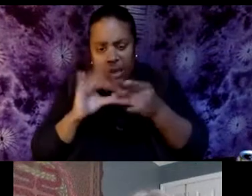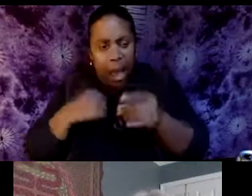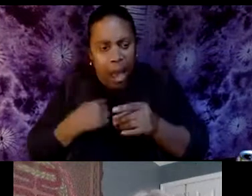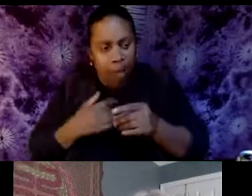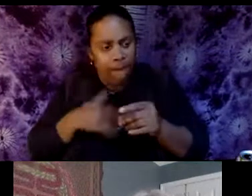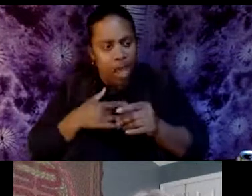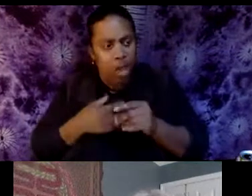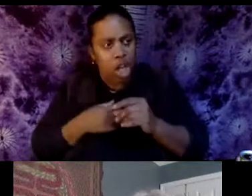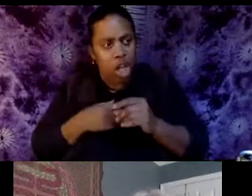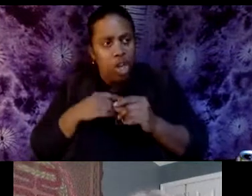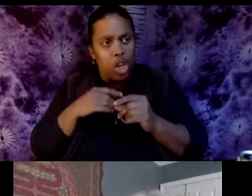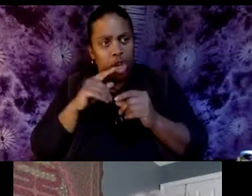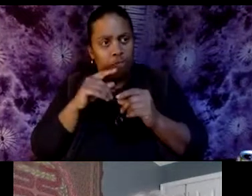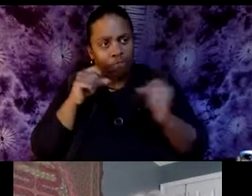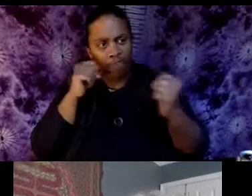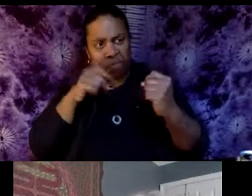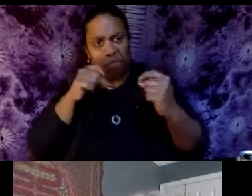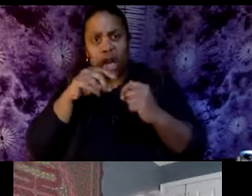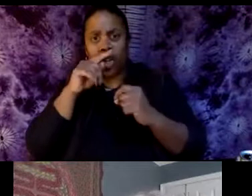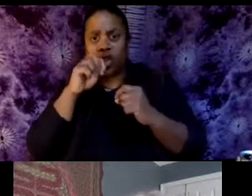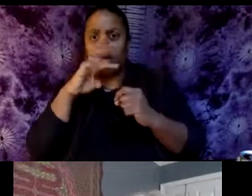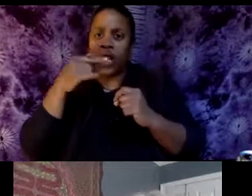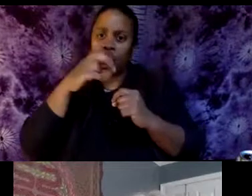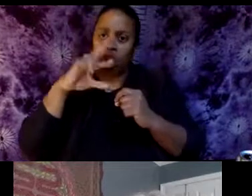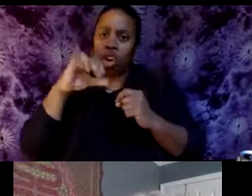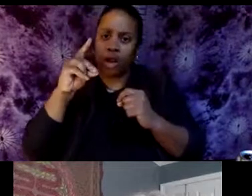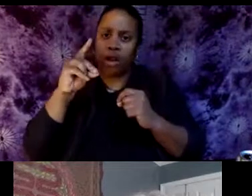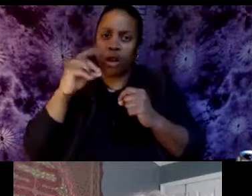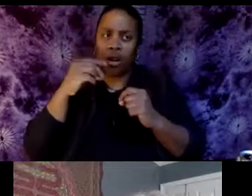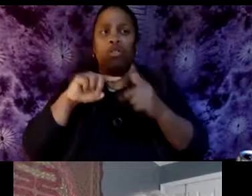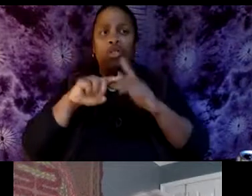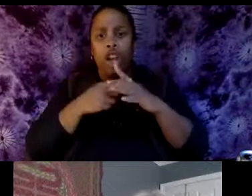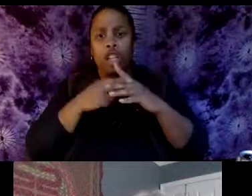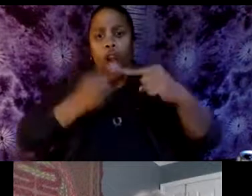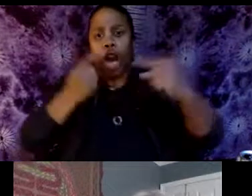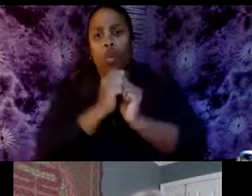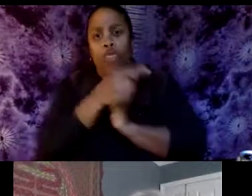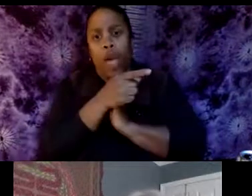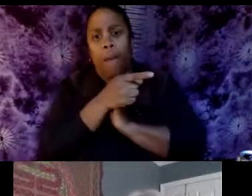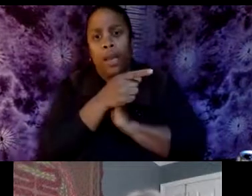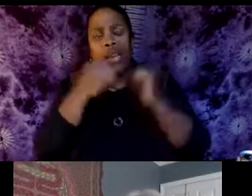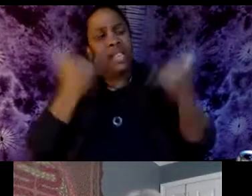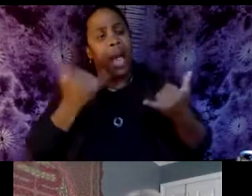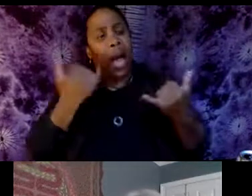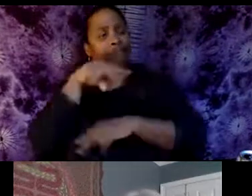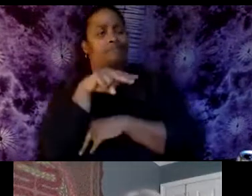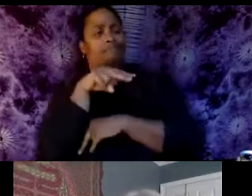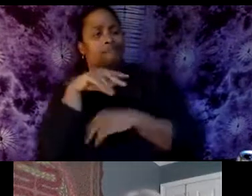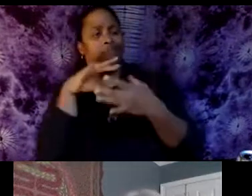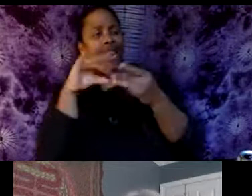to argue with them. Right. And now, like, I see a comment like that and it's just like, I